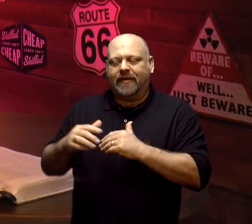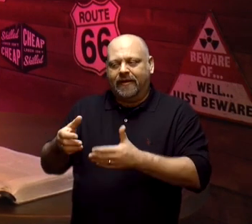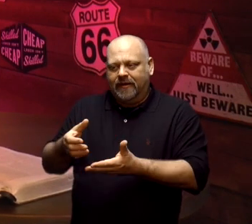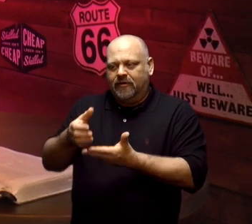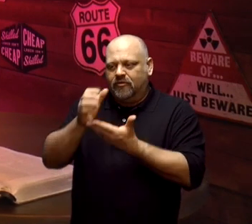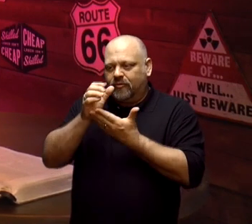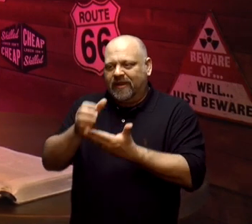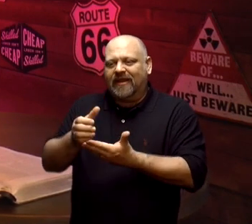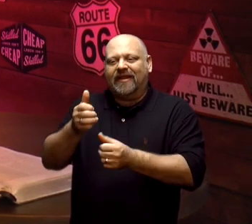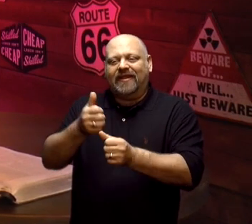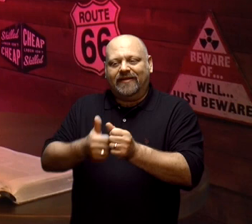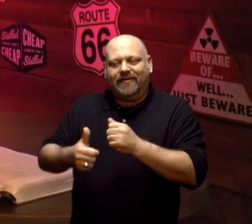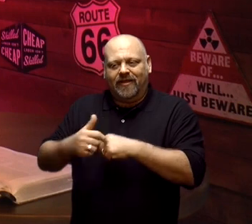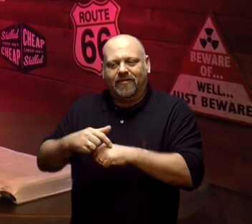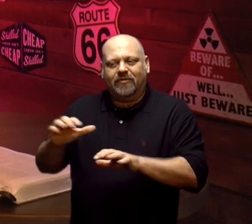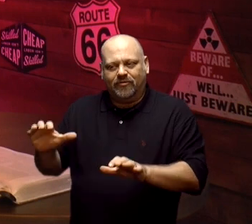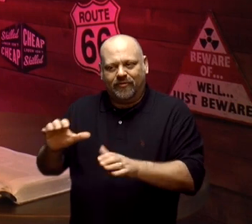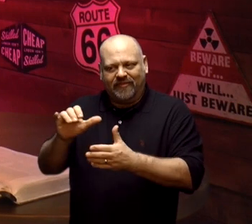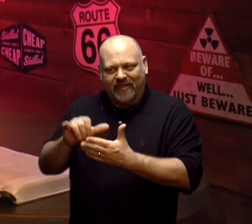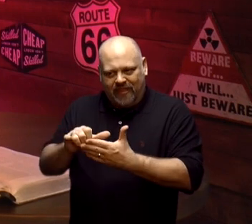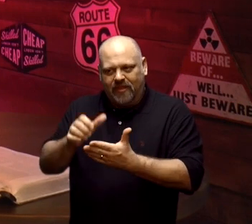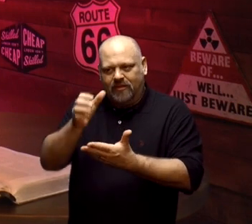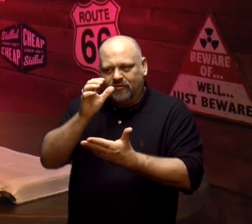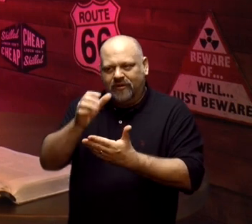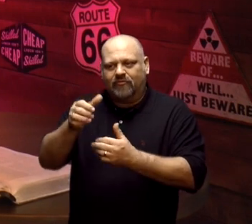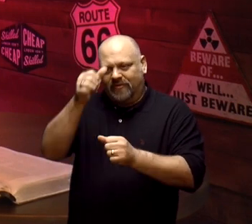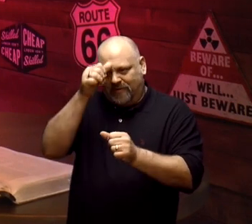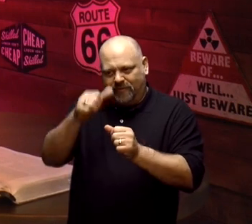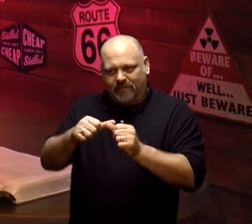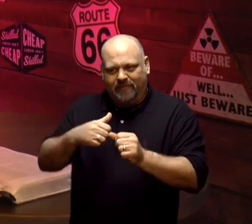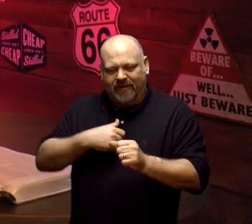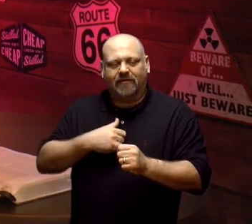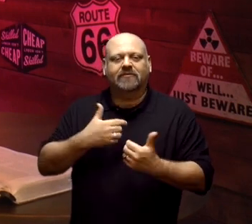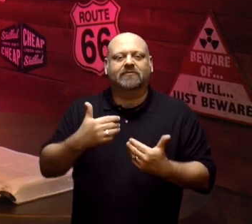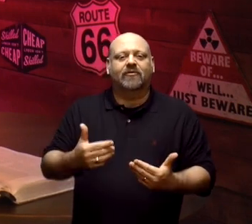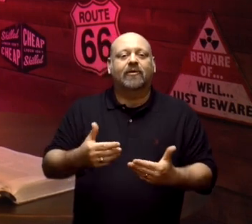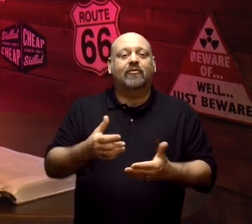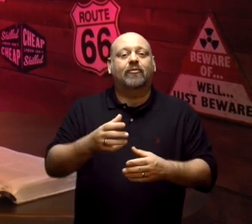and each time you do, remember me." Let's receive the cup.